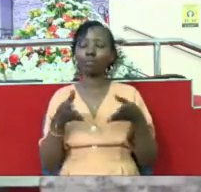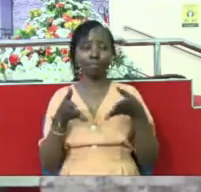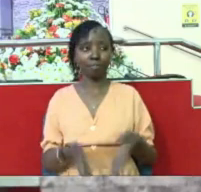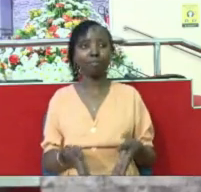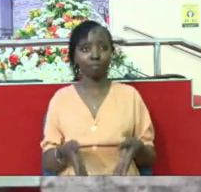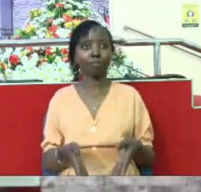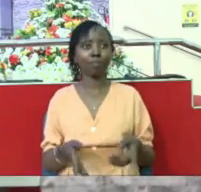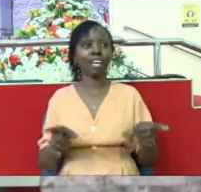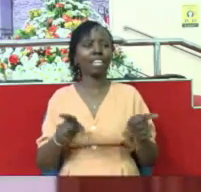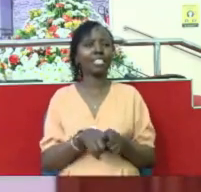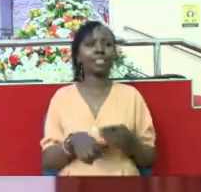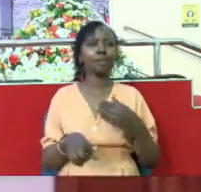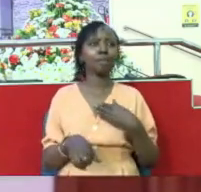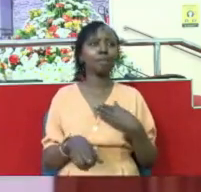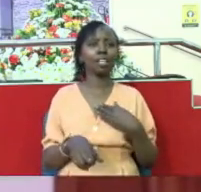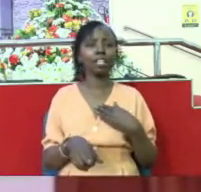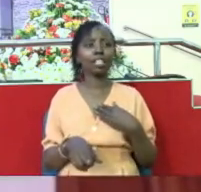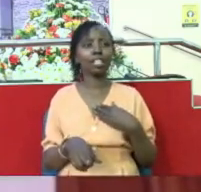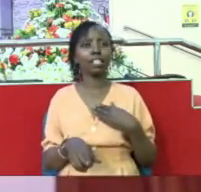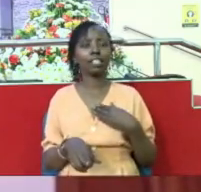myself where Tyrannus was.